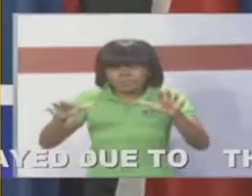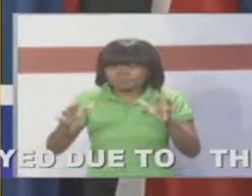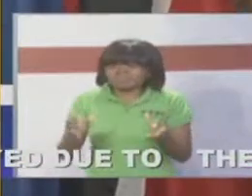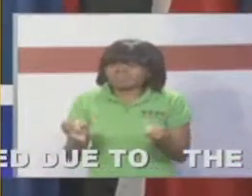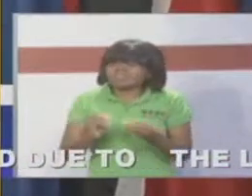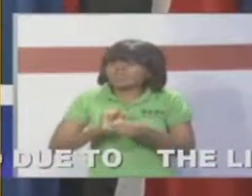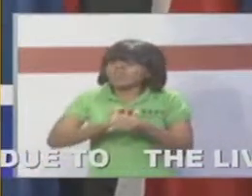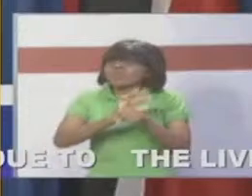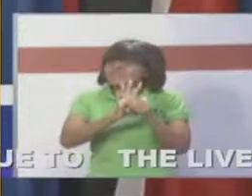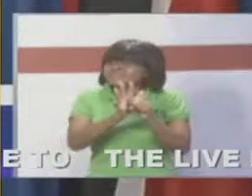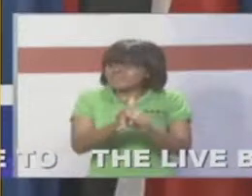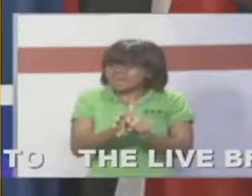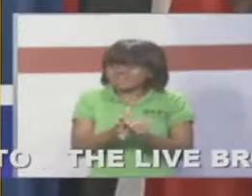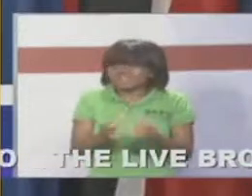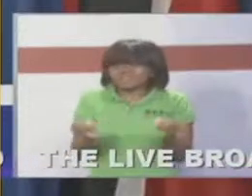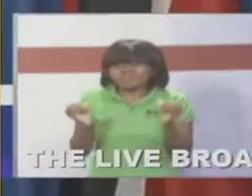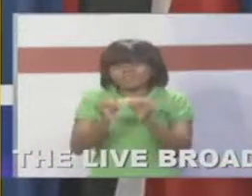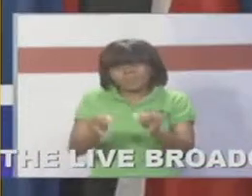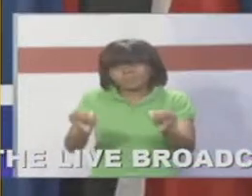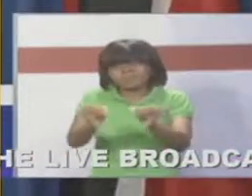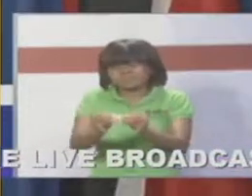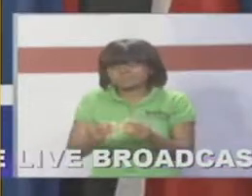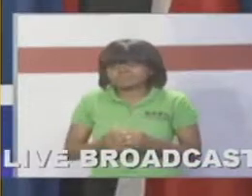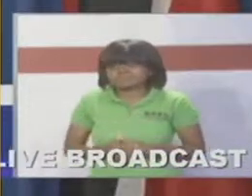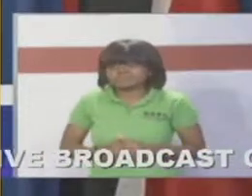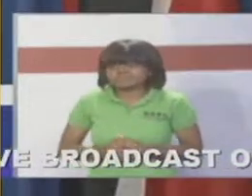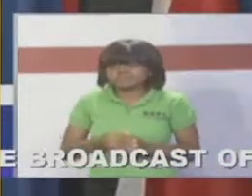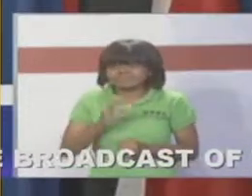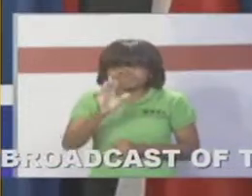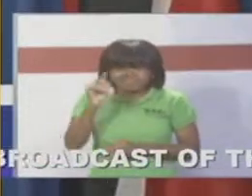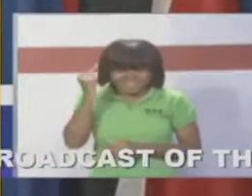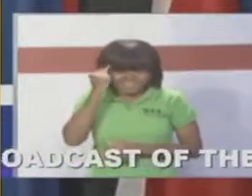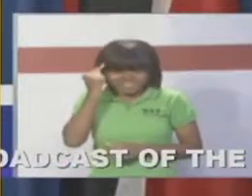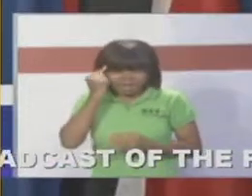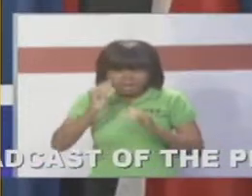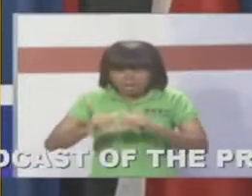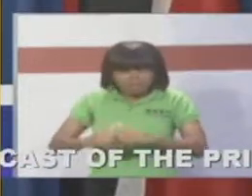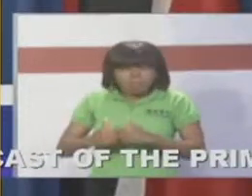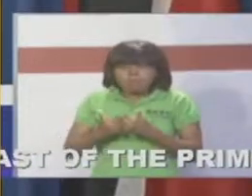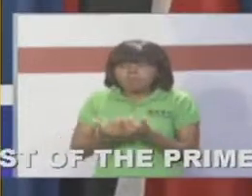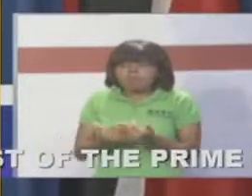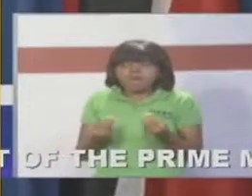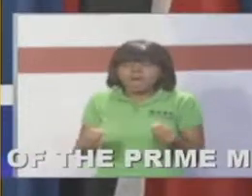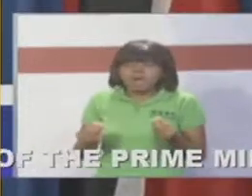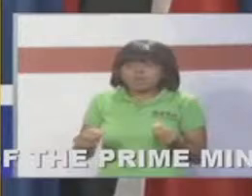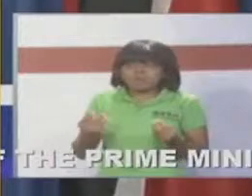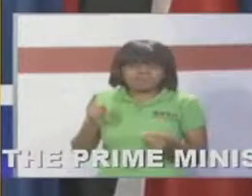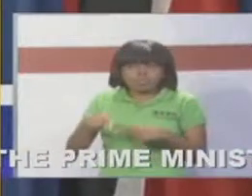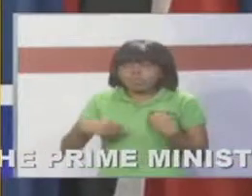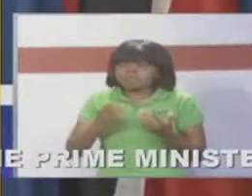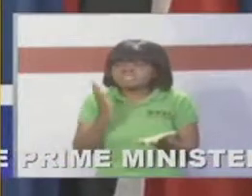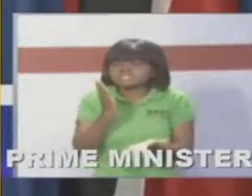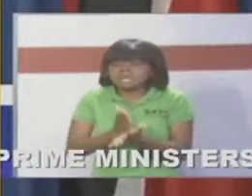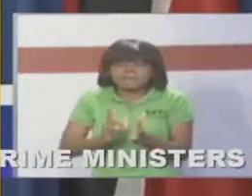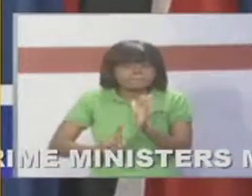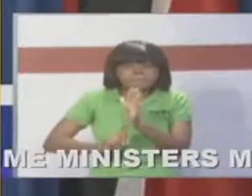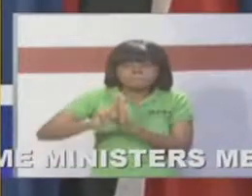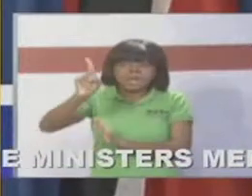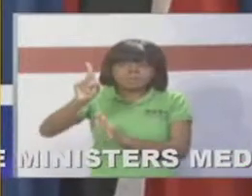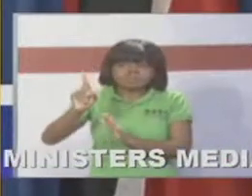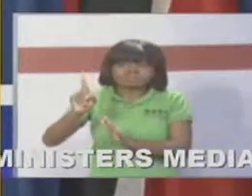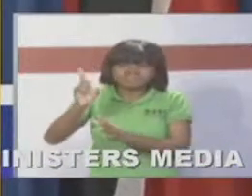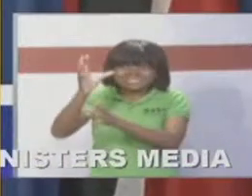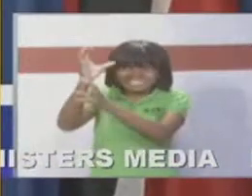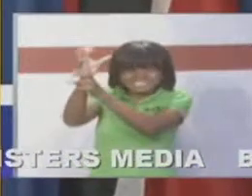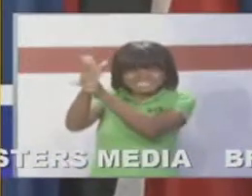we deal with it? How did we curb it? We curbed the moving and mixing. And the fear here is that we